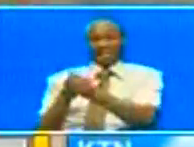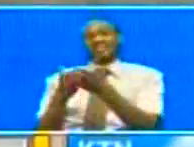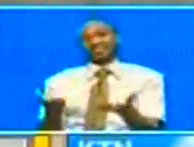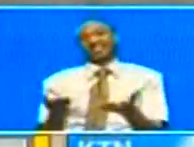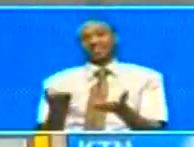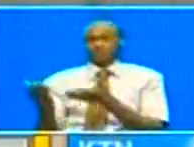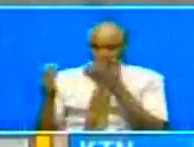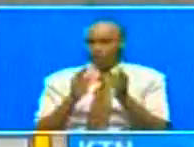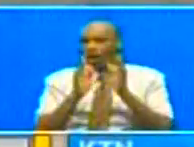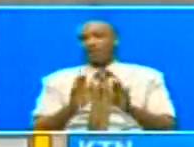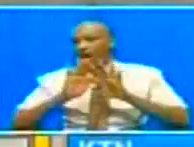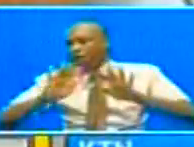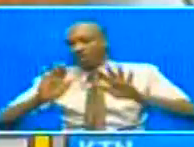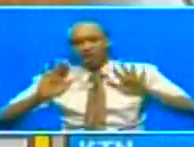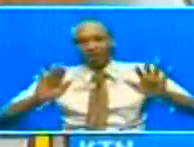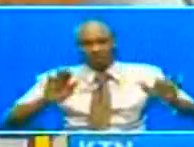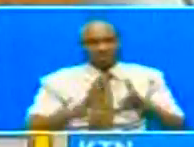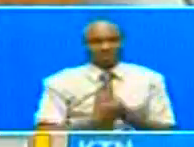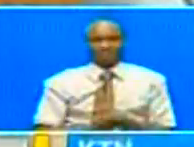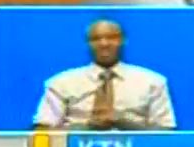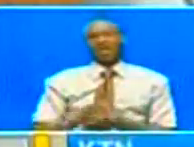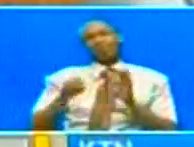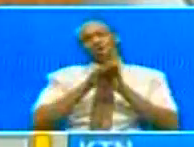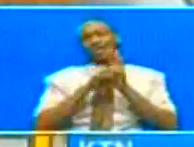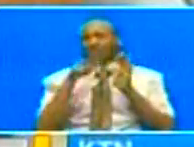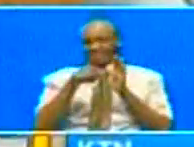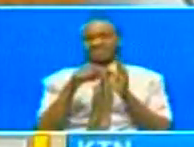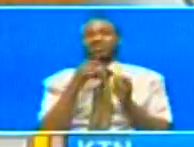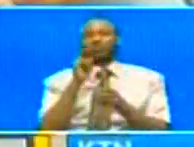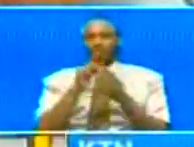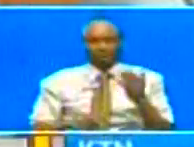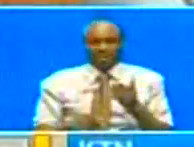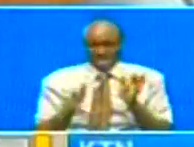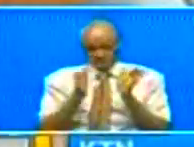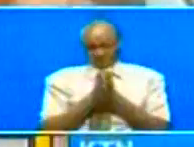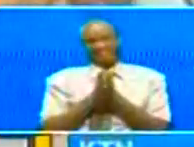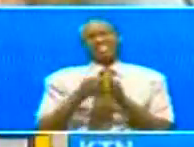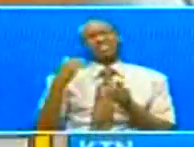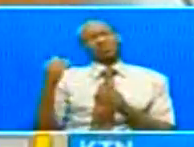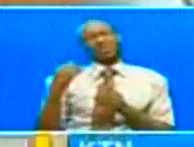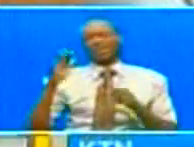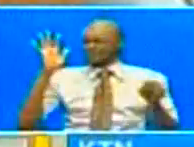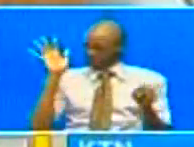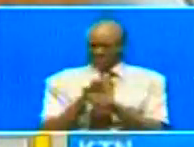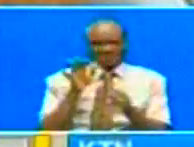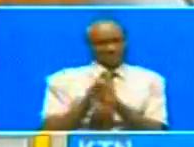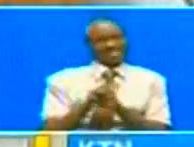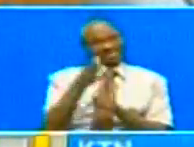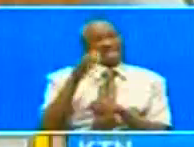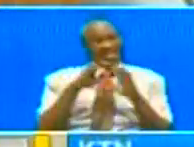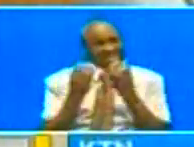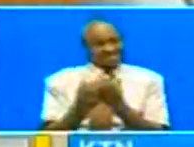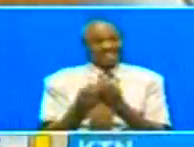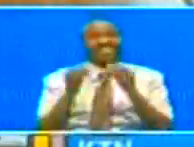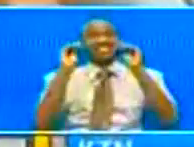bring orderly within the classroom. Our program is only saying, even with that big number of students in the classroom,